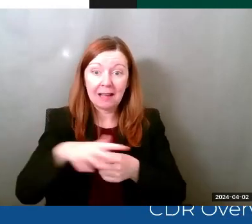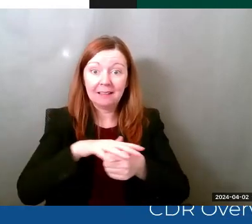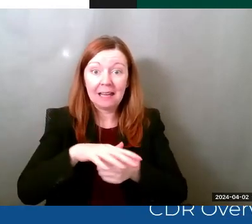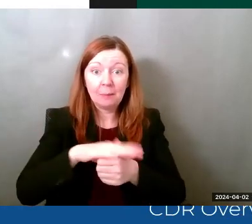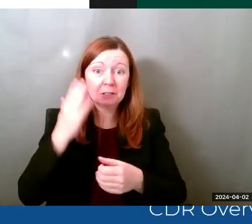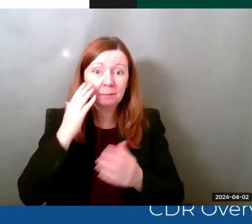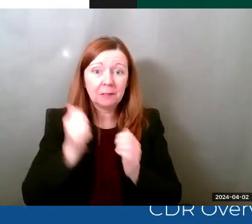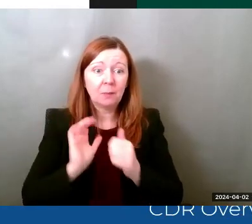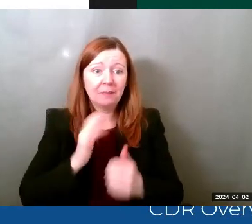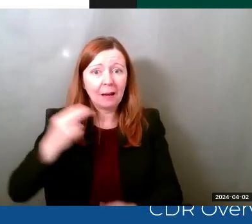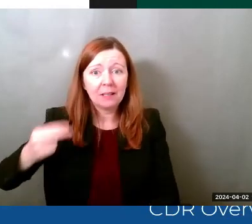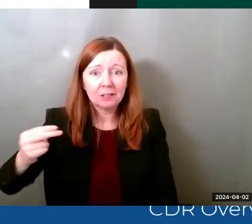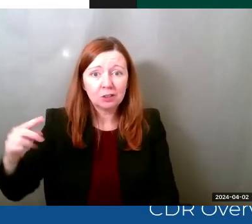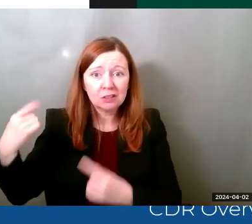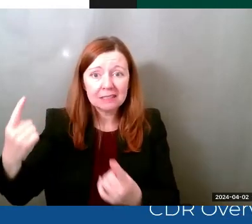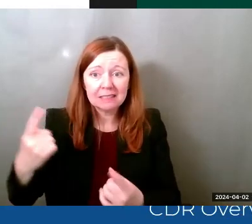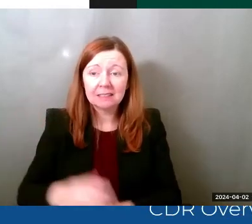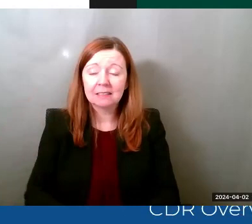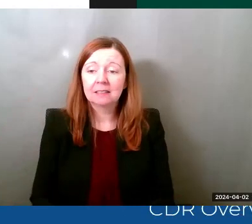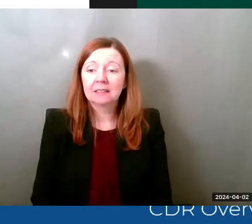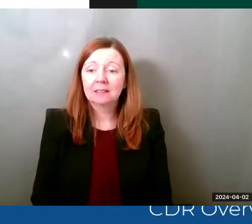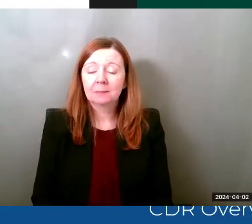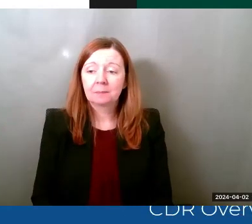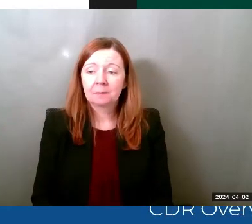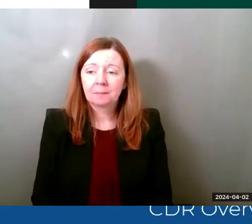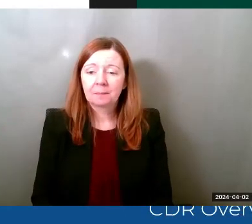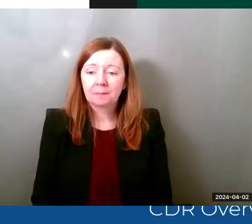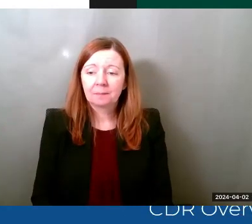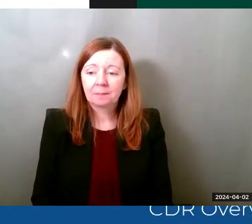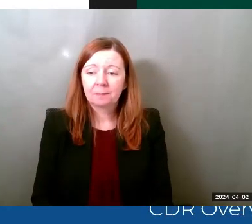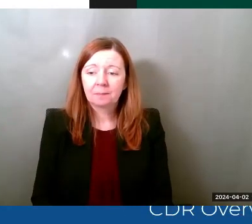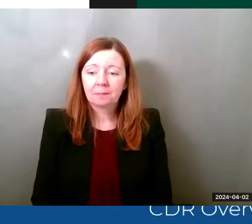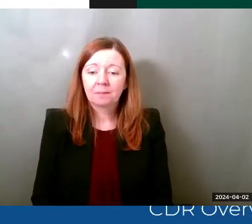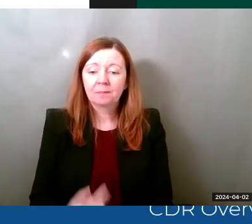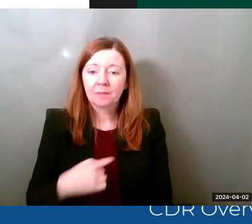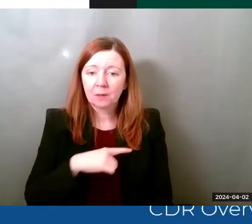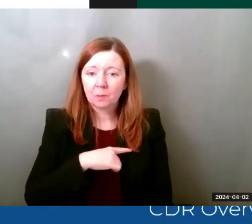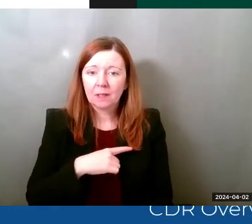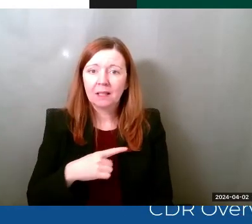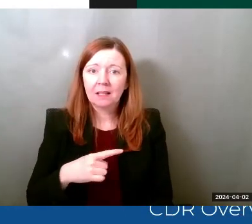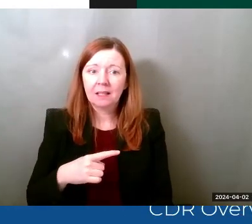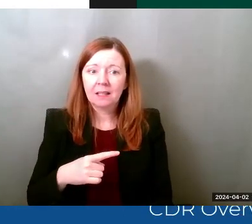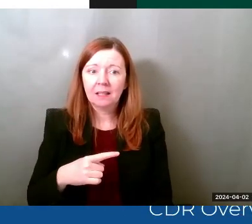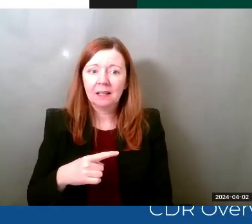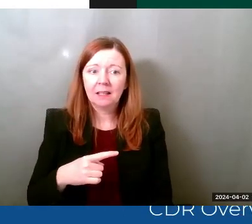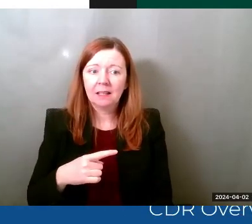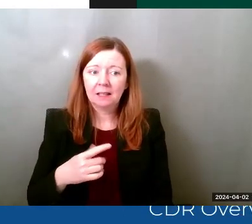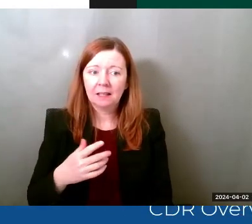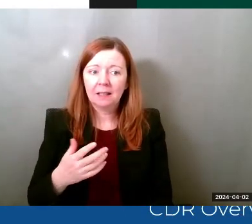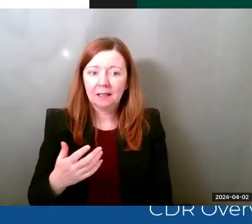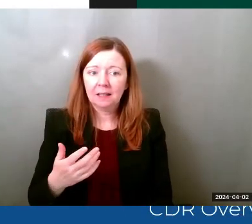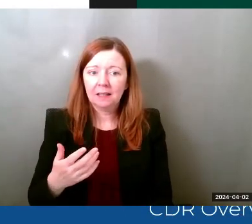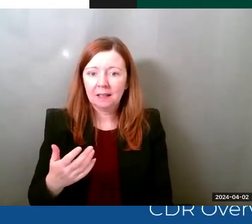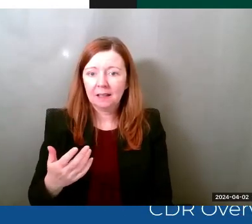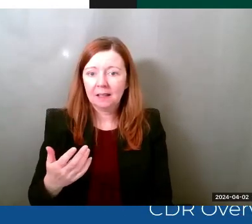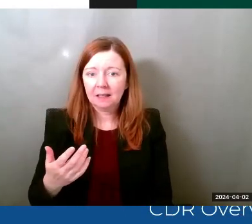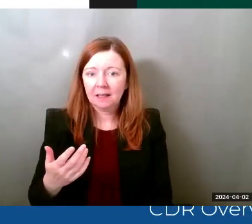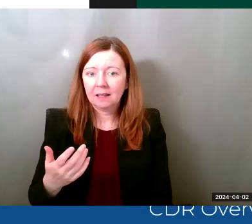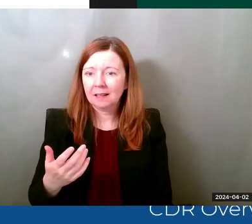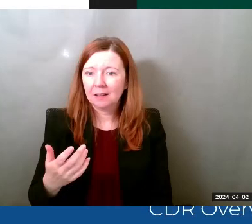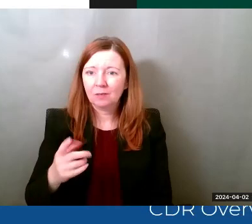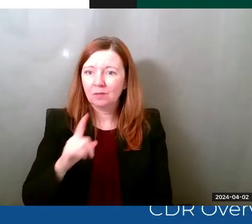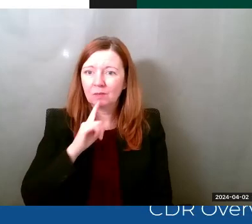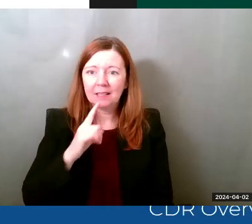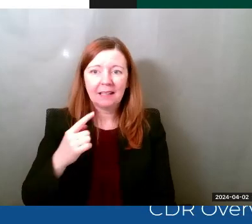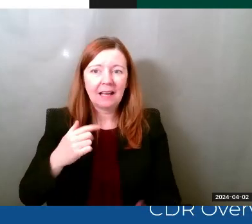familiar with our history in the city of that. We have taught ourselves this strange sense of